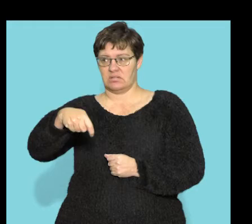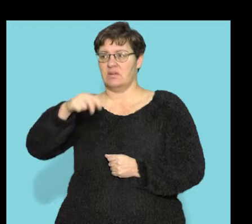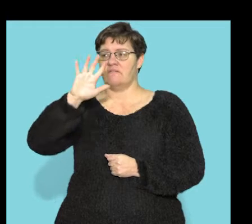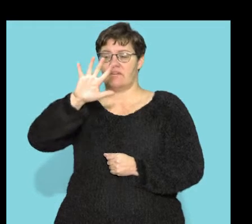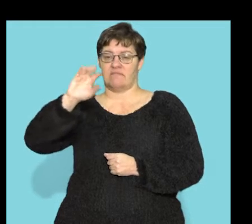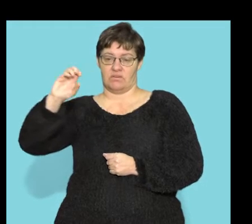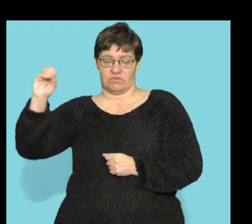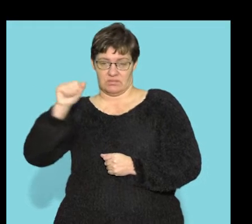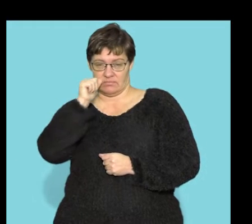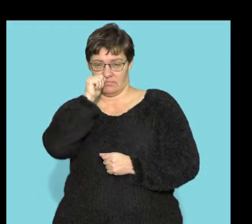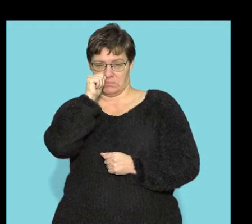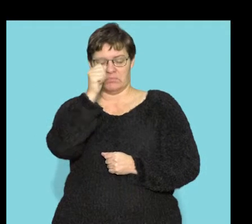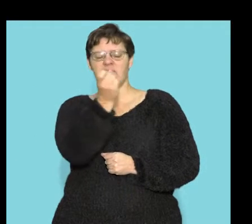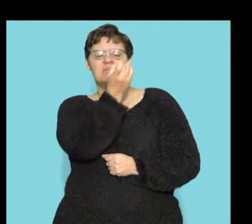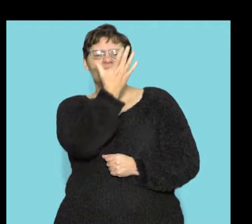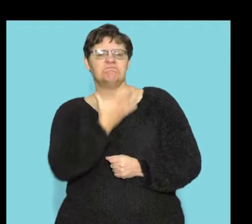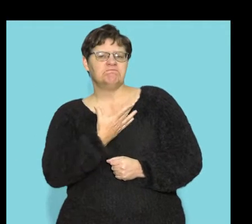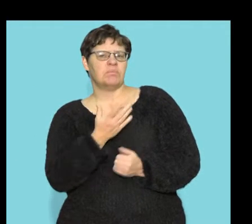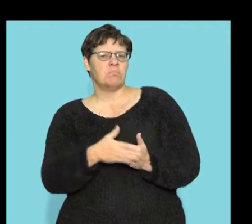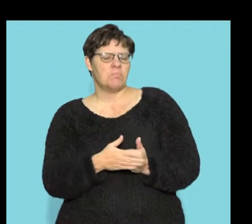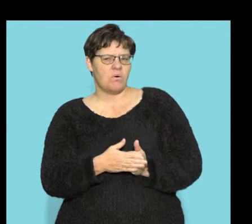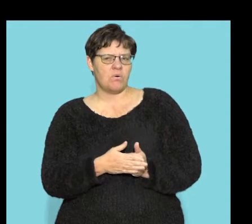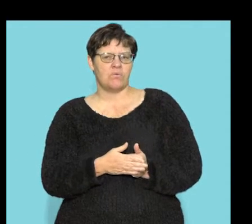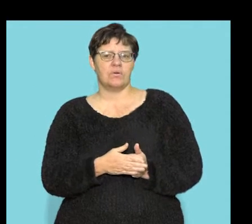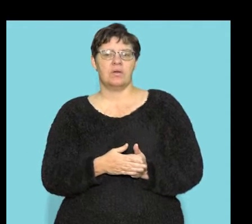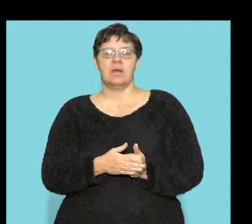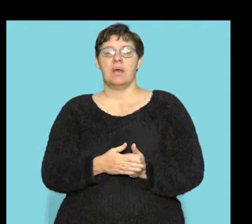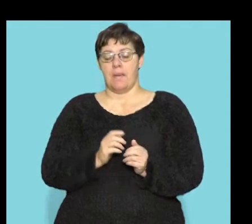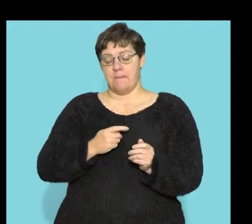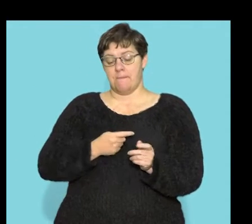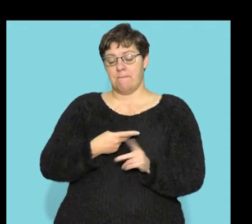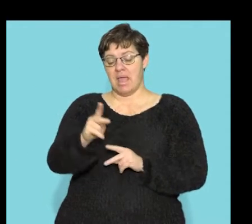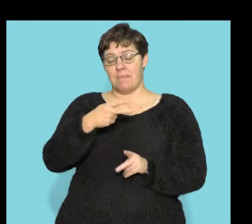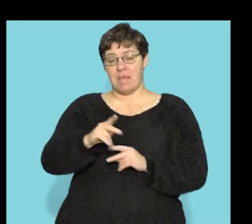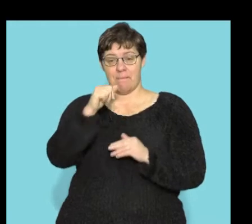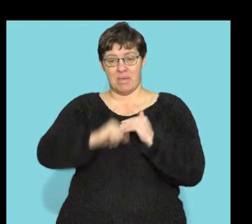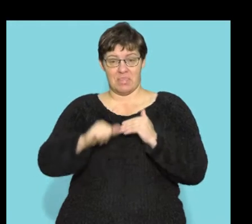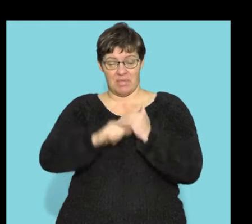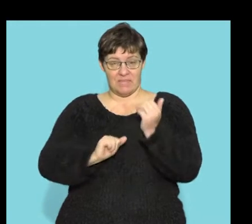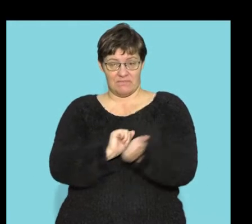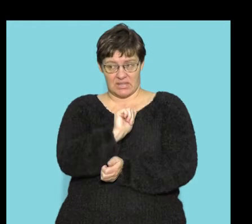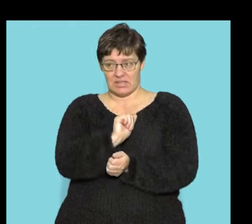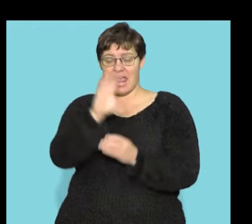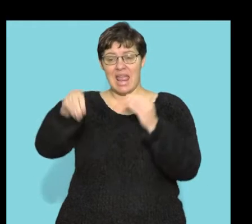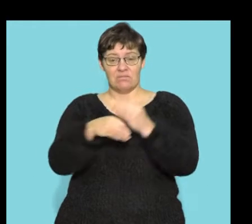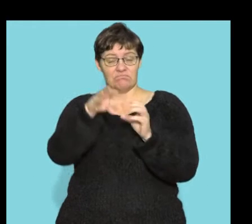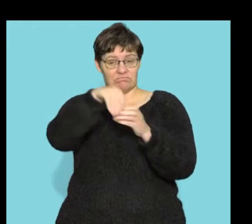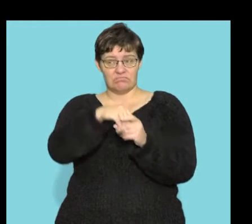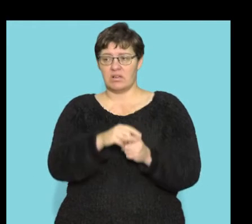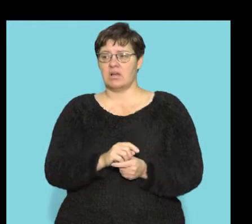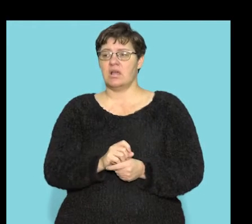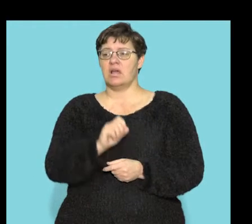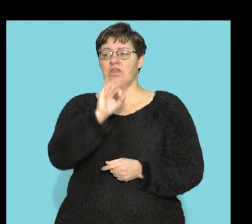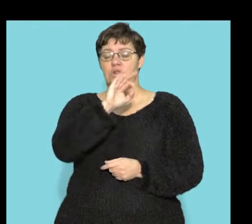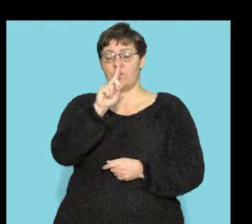1,725,500. What else are you told? You are told that you have fixed monthly repayments, including interest, to be 31,600. But